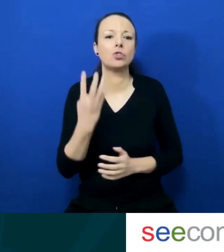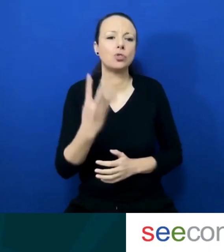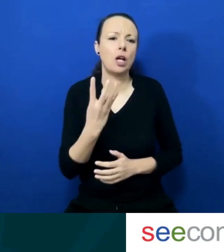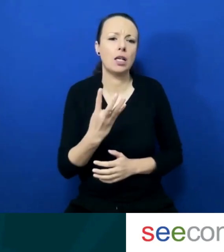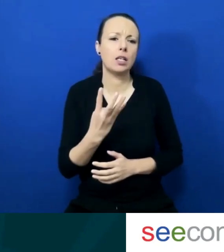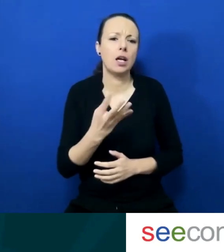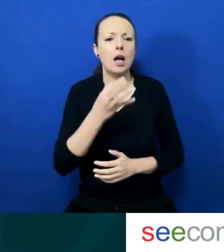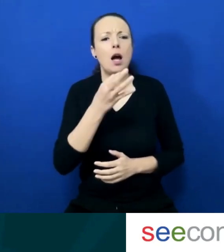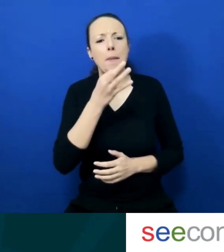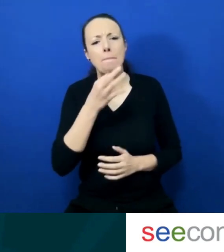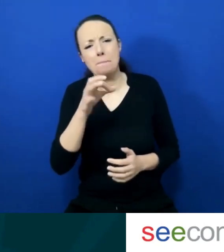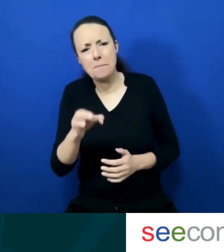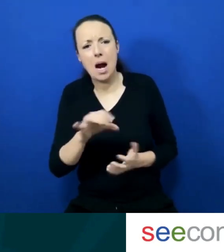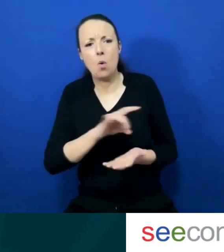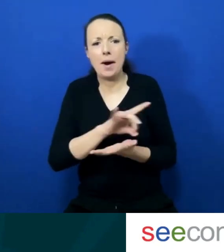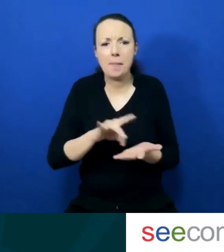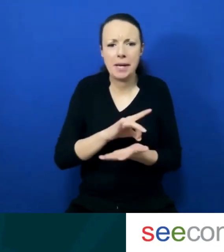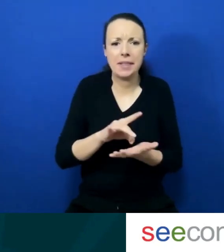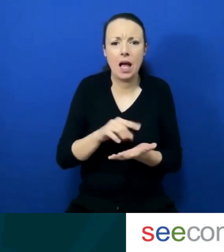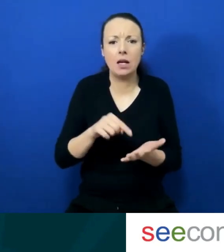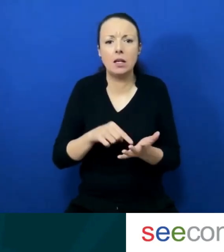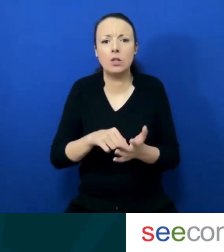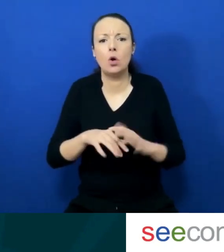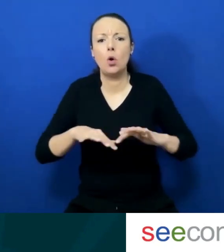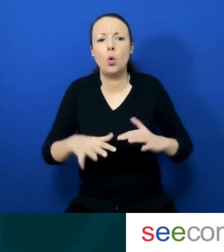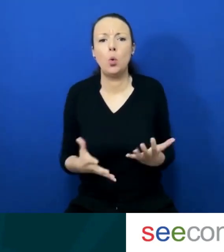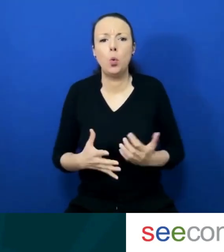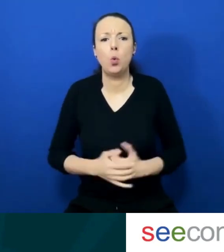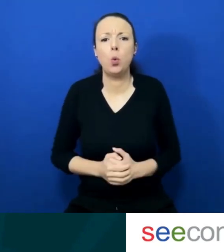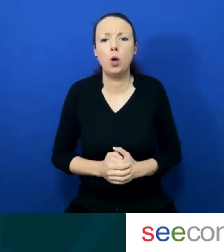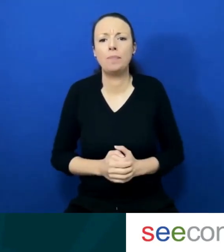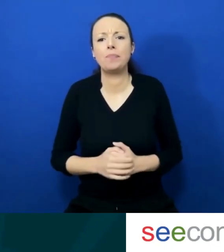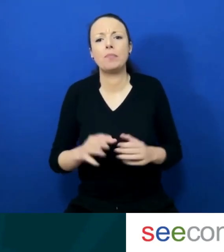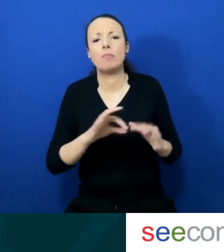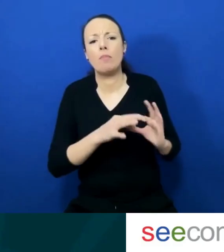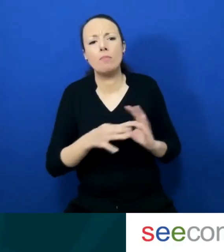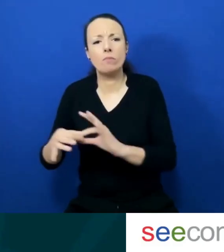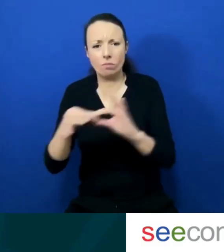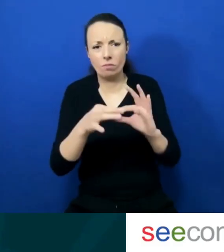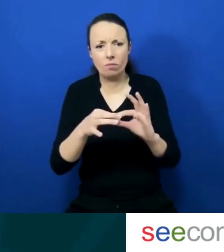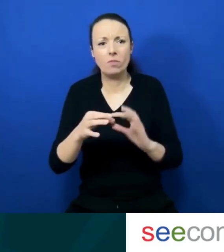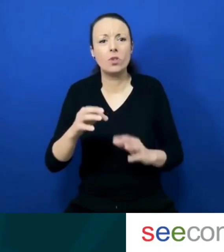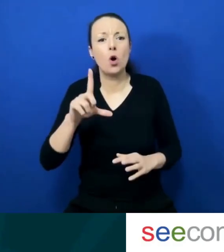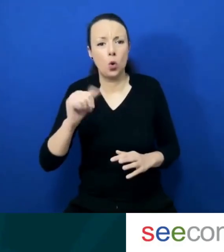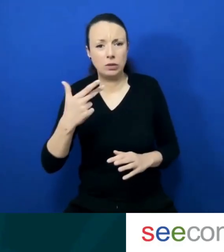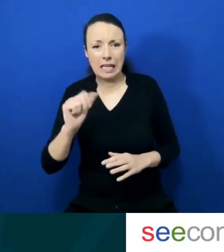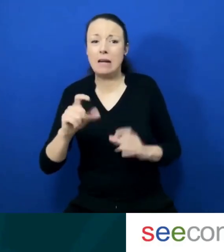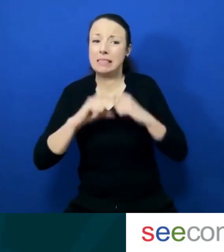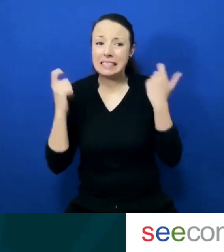just to make that clear, that I'm not speaking on behalf or about the city of Lucerne itself.